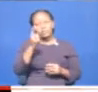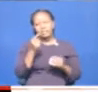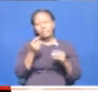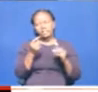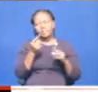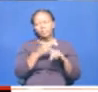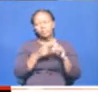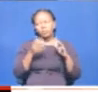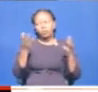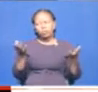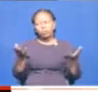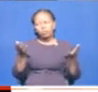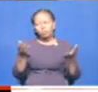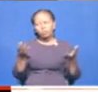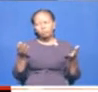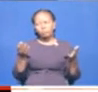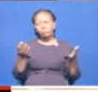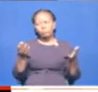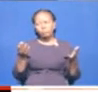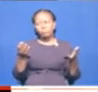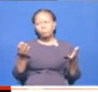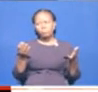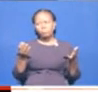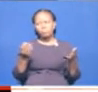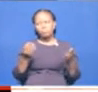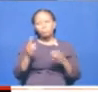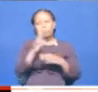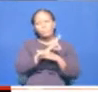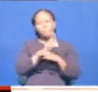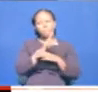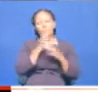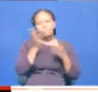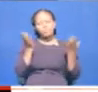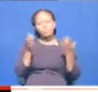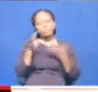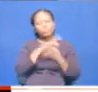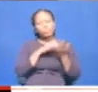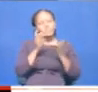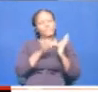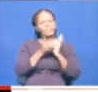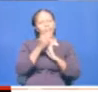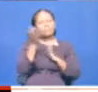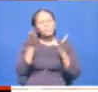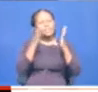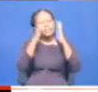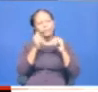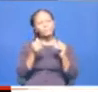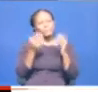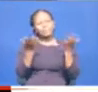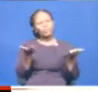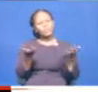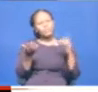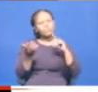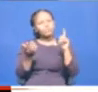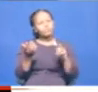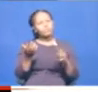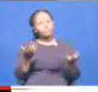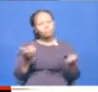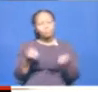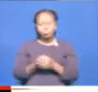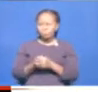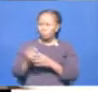from the bottom. Mm-hmm. Mixed use development, housing, what is that? So a mixed-use development